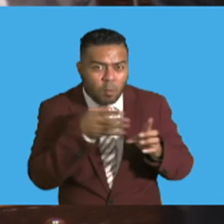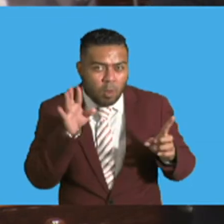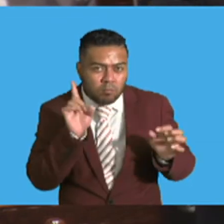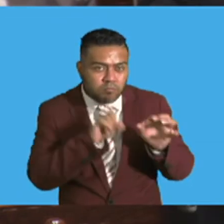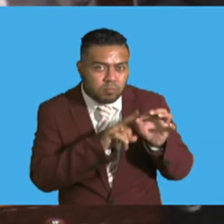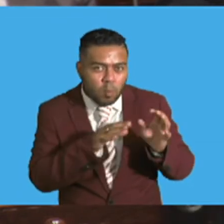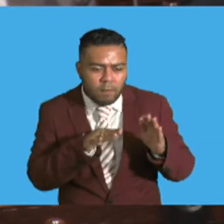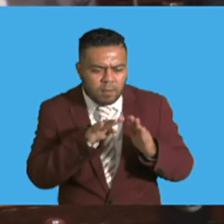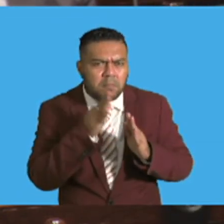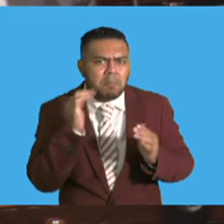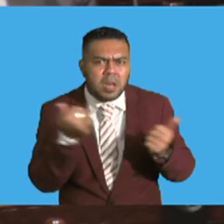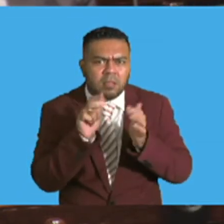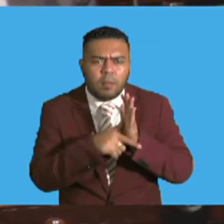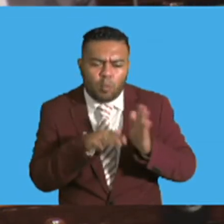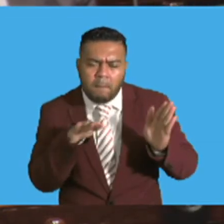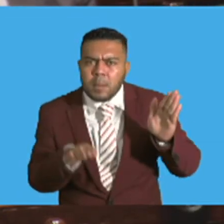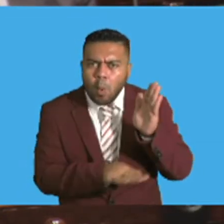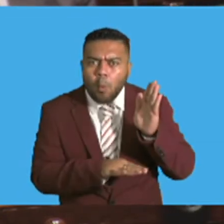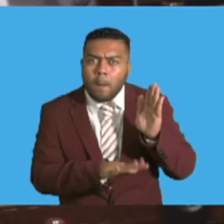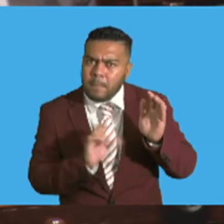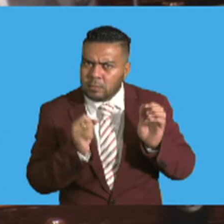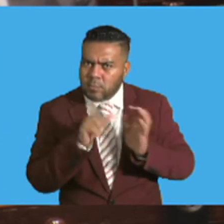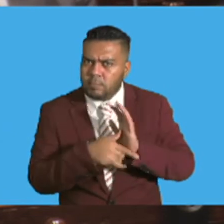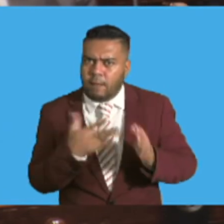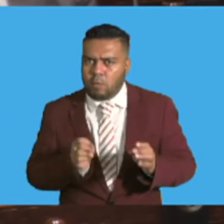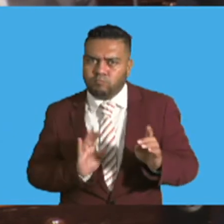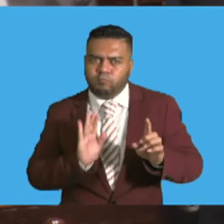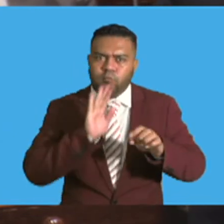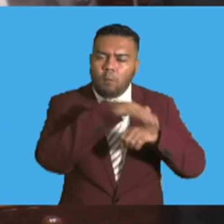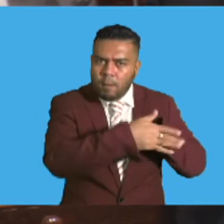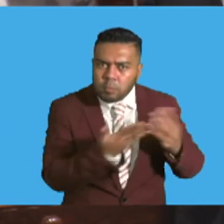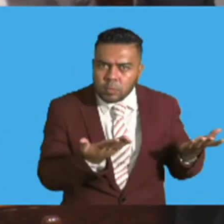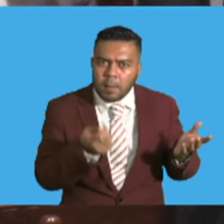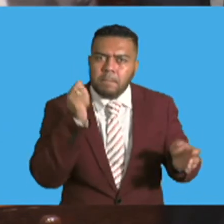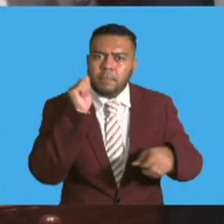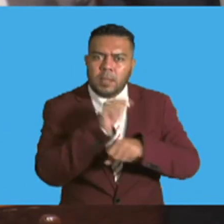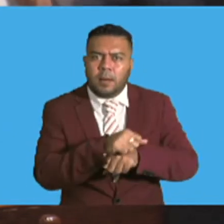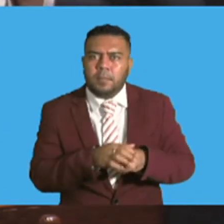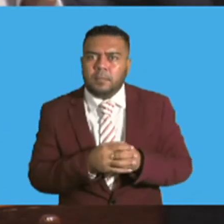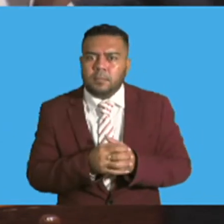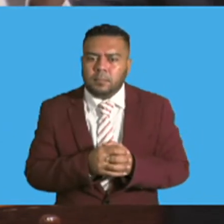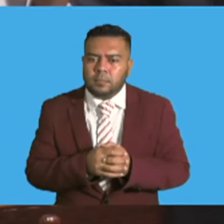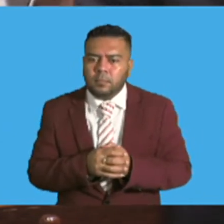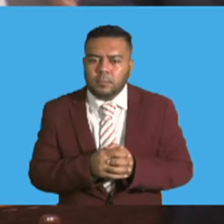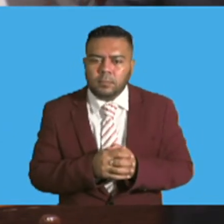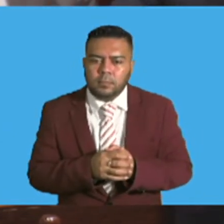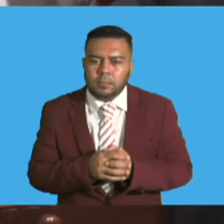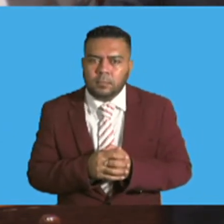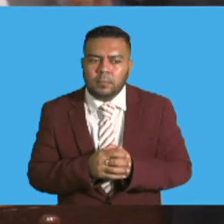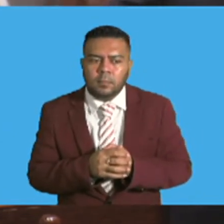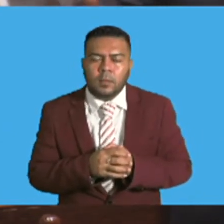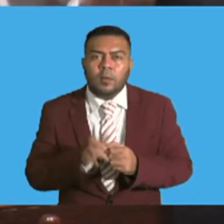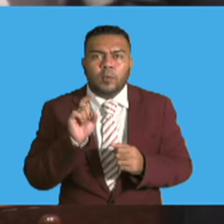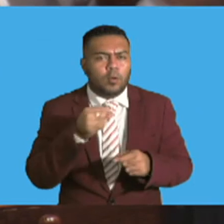A lot of it depends on the market conditions. We talk about, if you, for example, have a cyclone, none of them talked about the